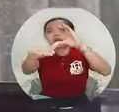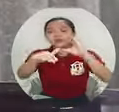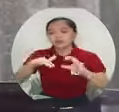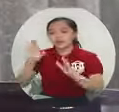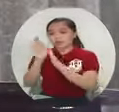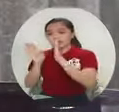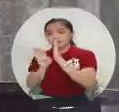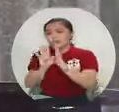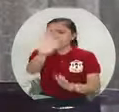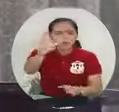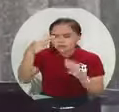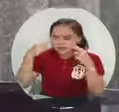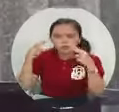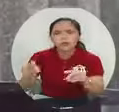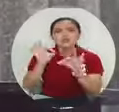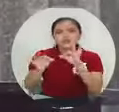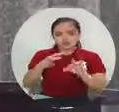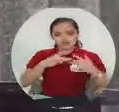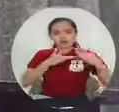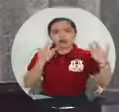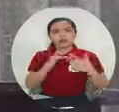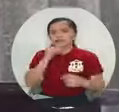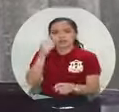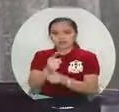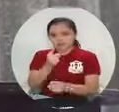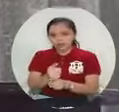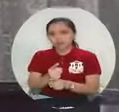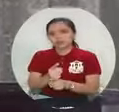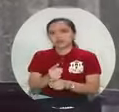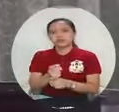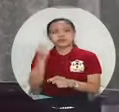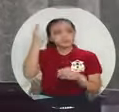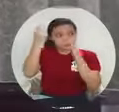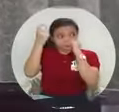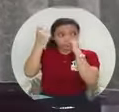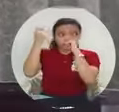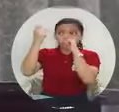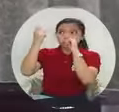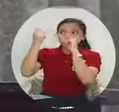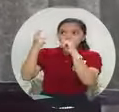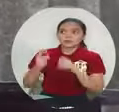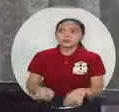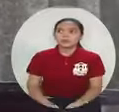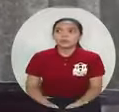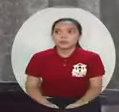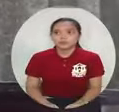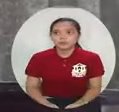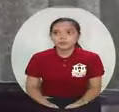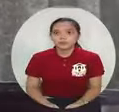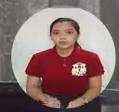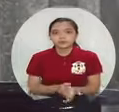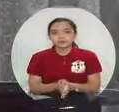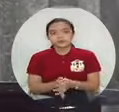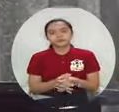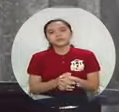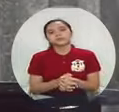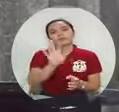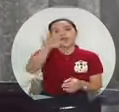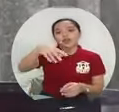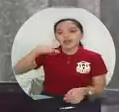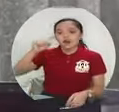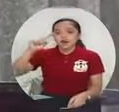Christ is our first fruits from the dead. In fact, back to Abel, when he offered